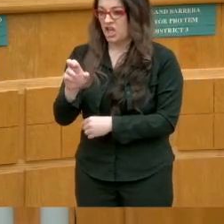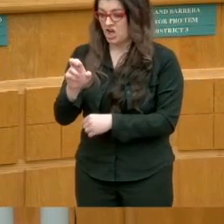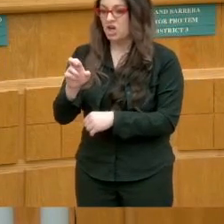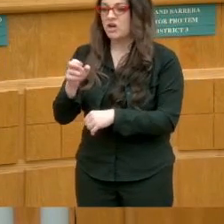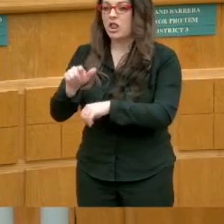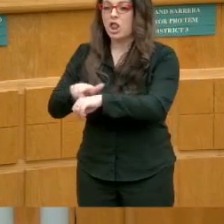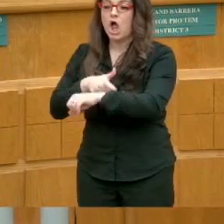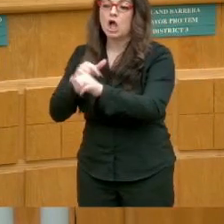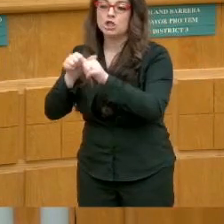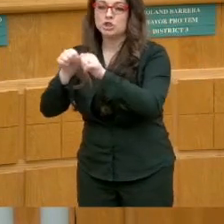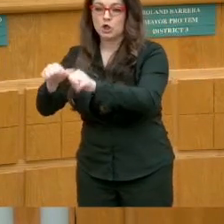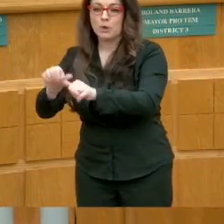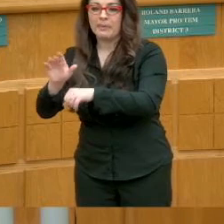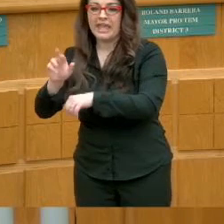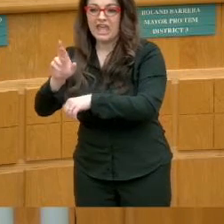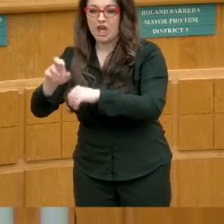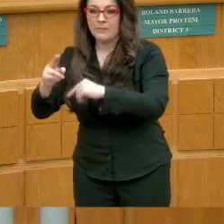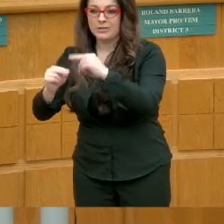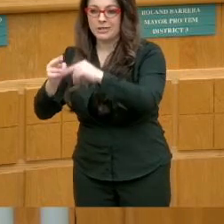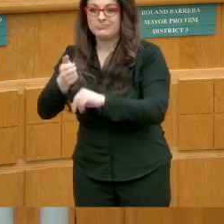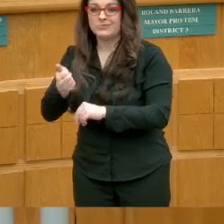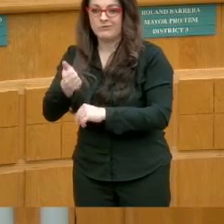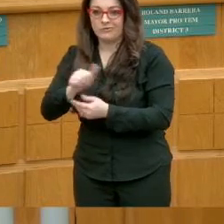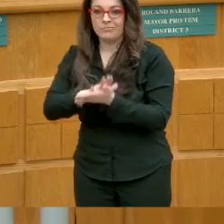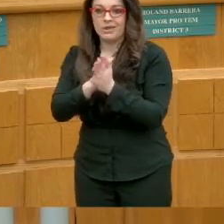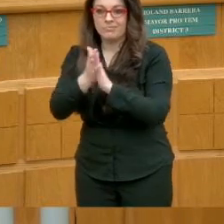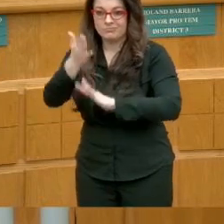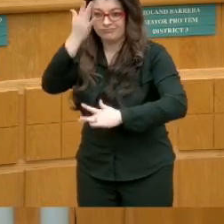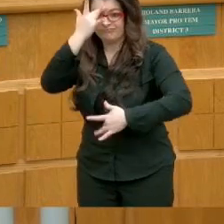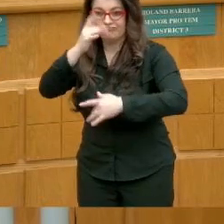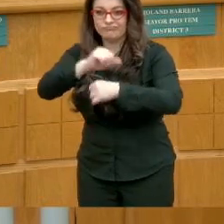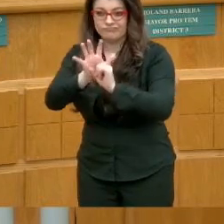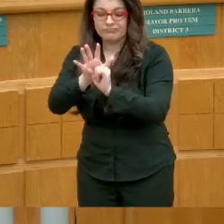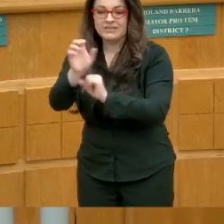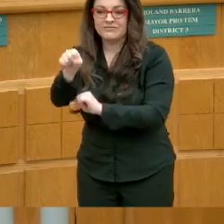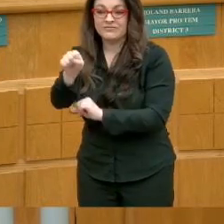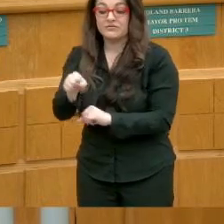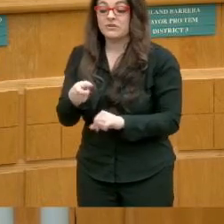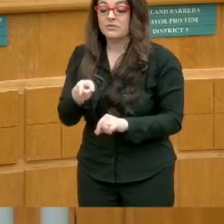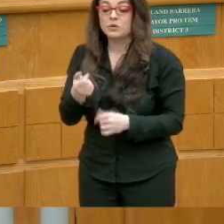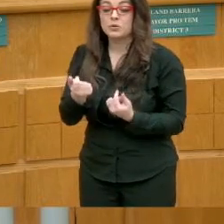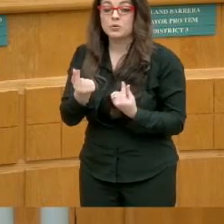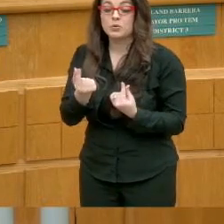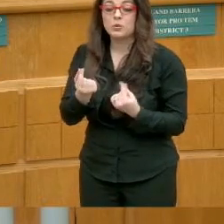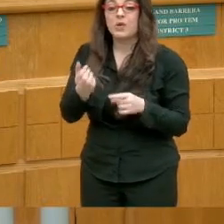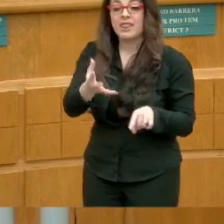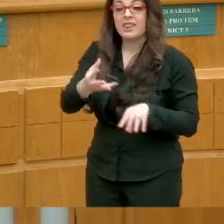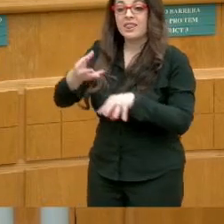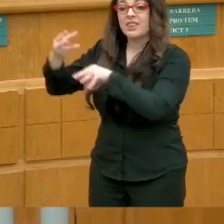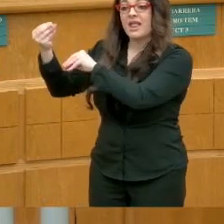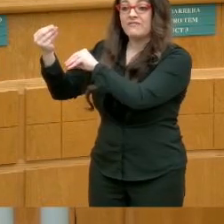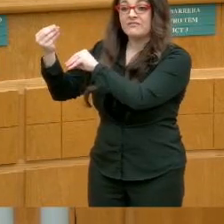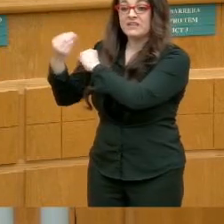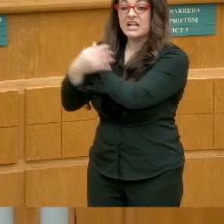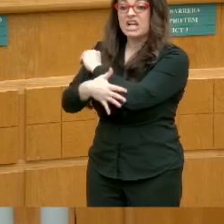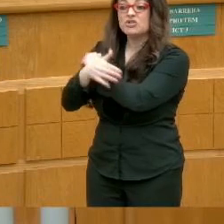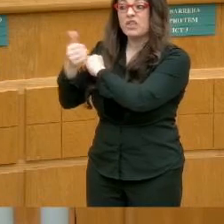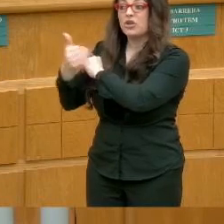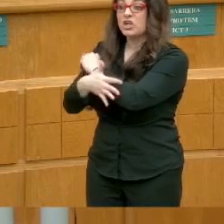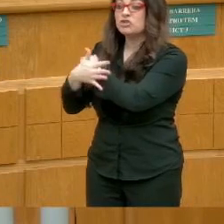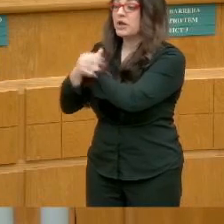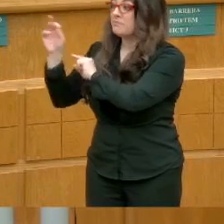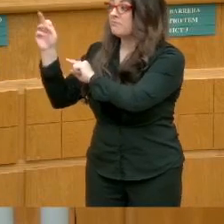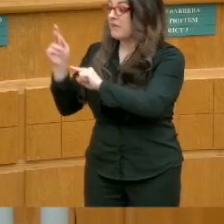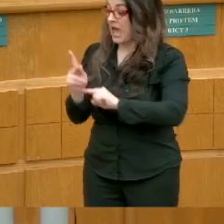care facilities. They had traveled out of the country and come back, and they had quarantined themselves for 14 days. After